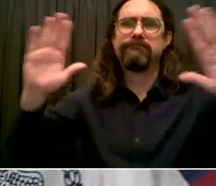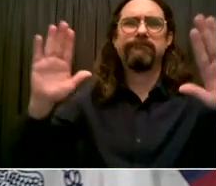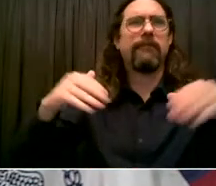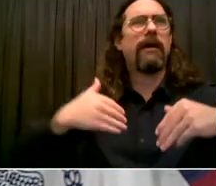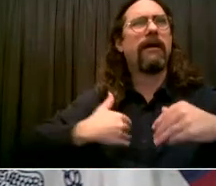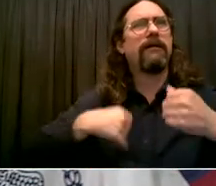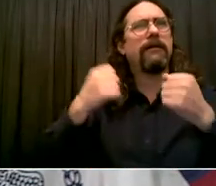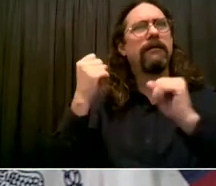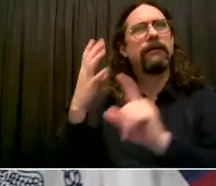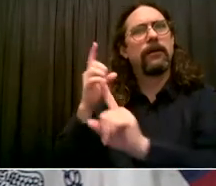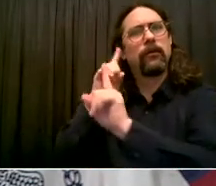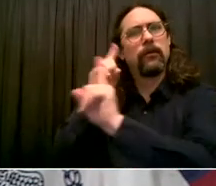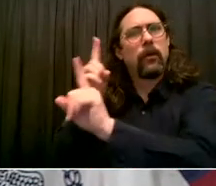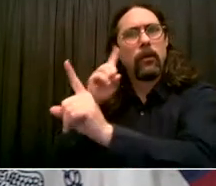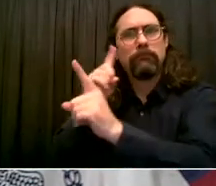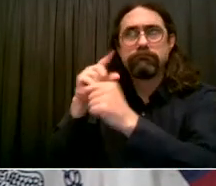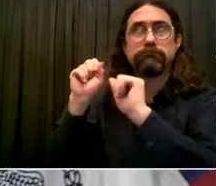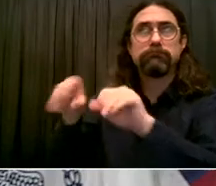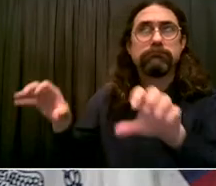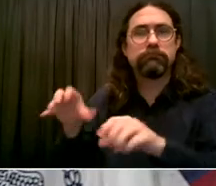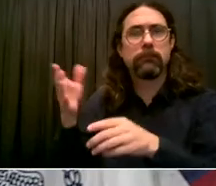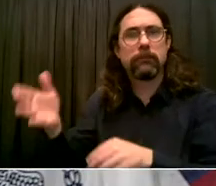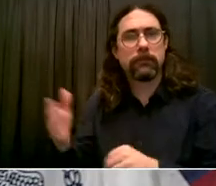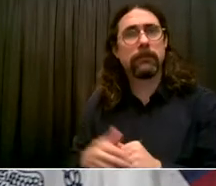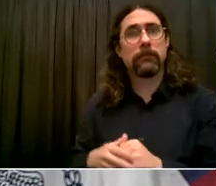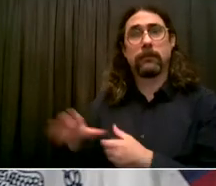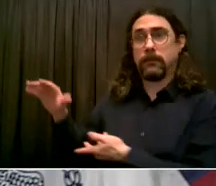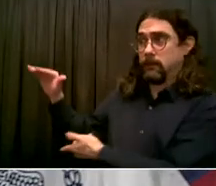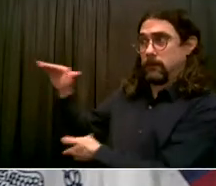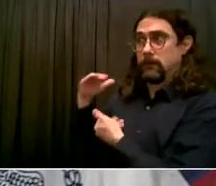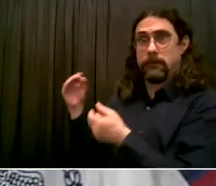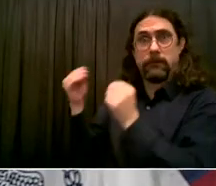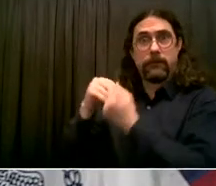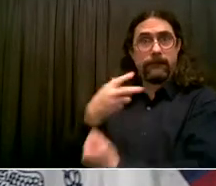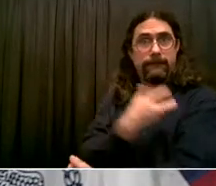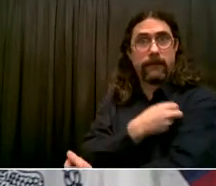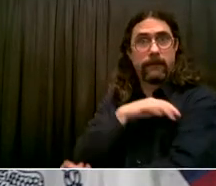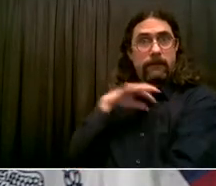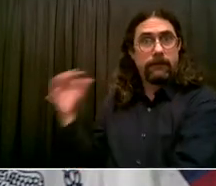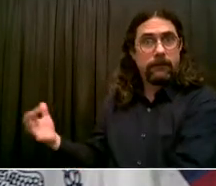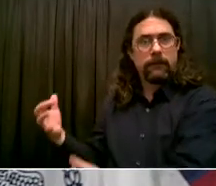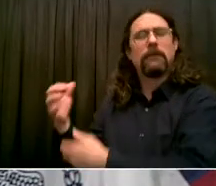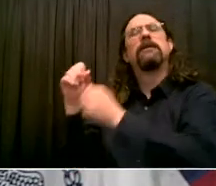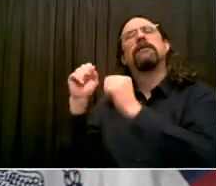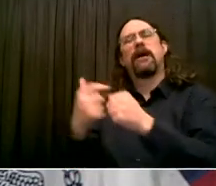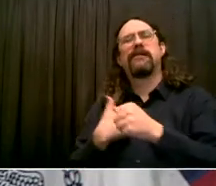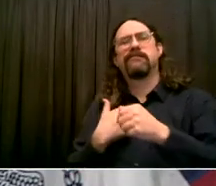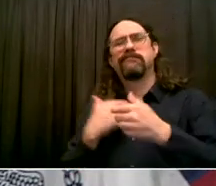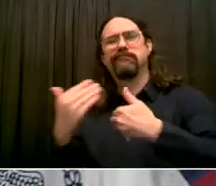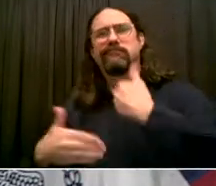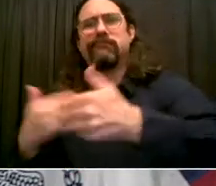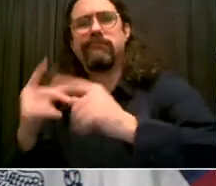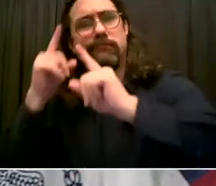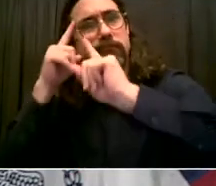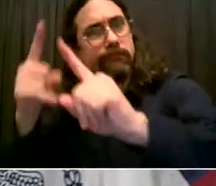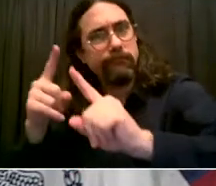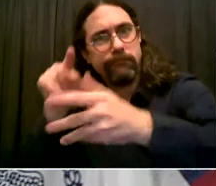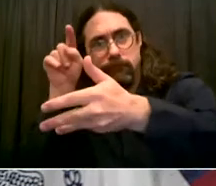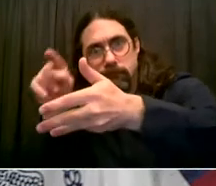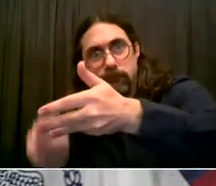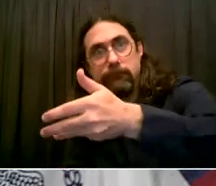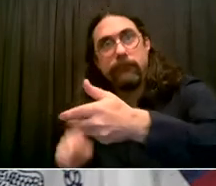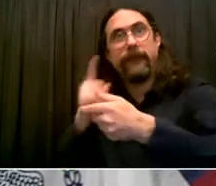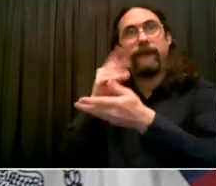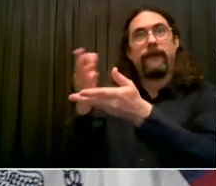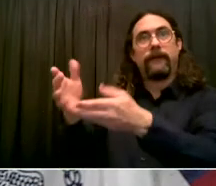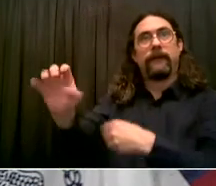say on the walk-up point, Kristen, we're piloting it now in just a few locations. Really want to see if it will